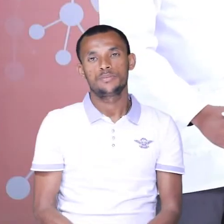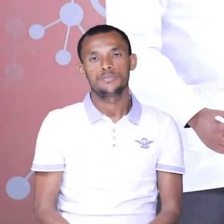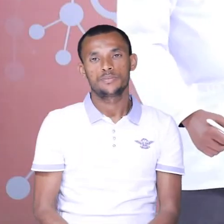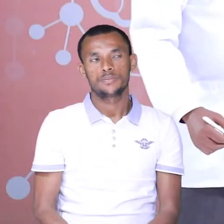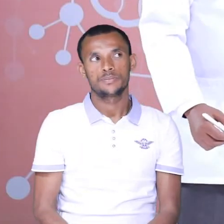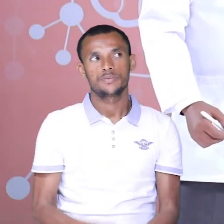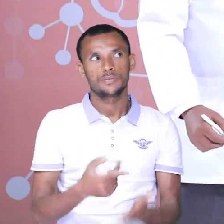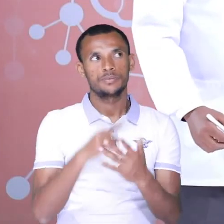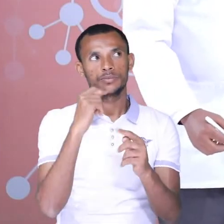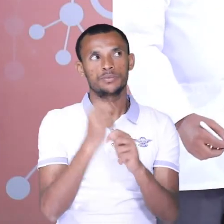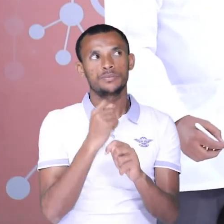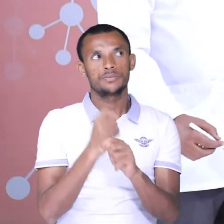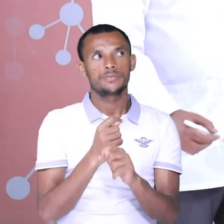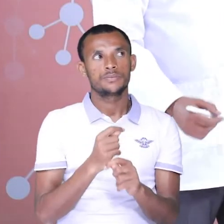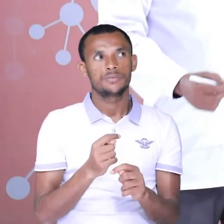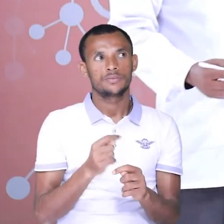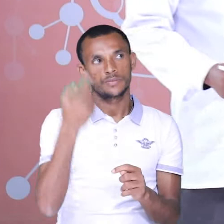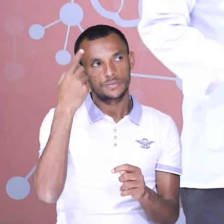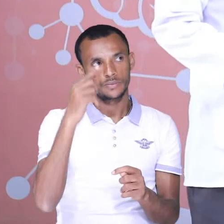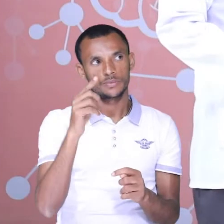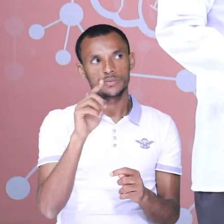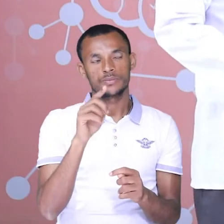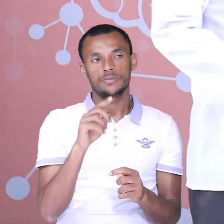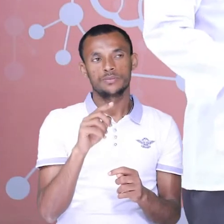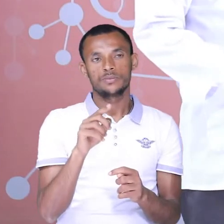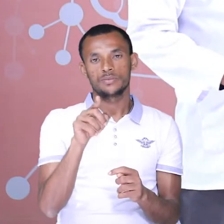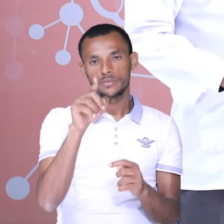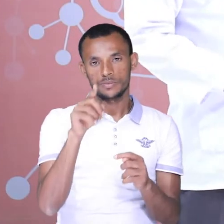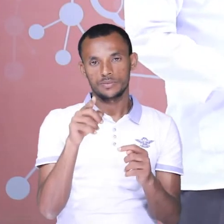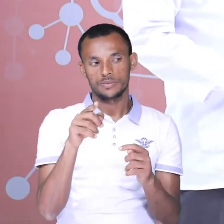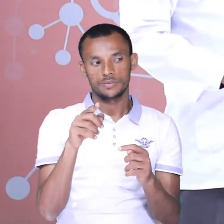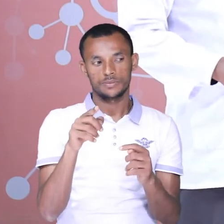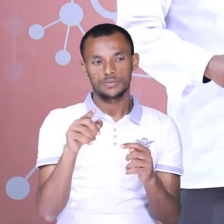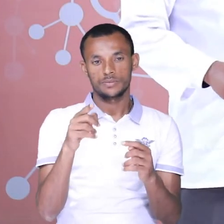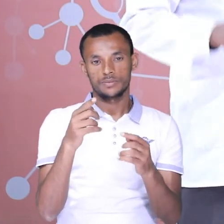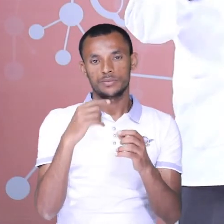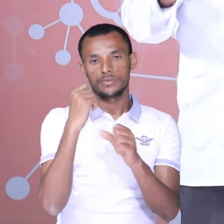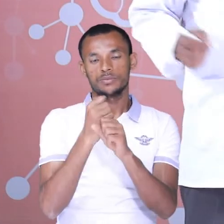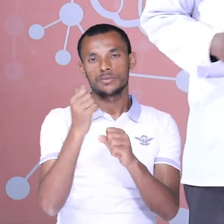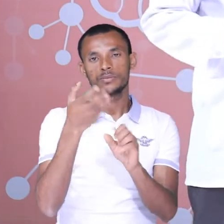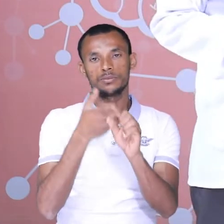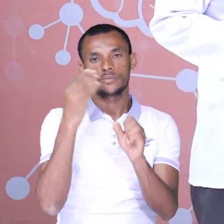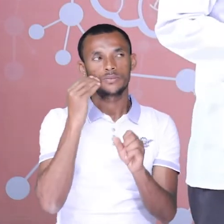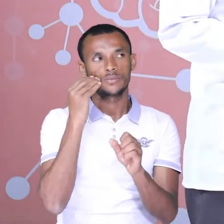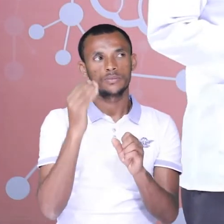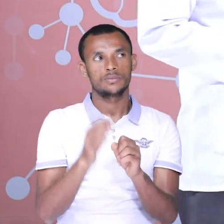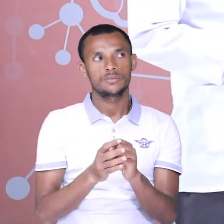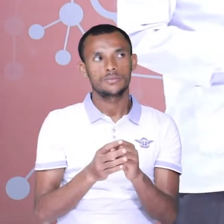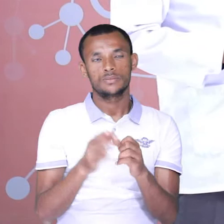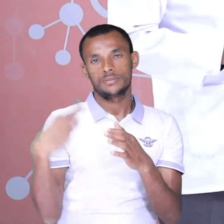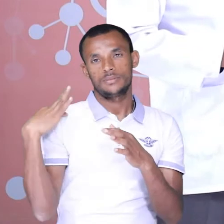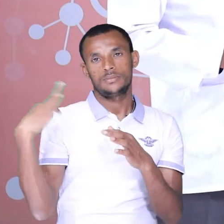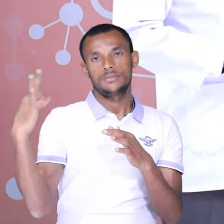This is an activity for you to do in your home